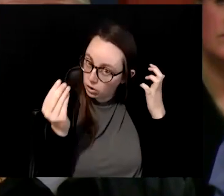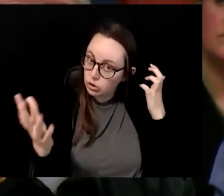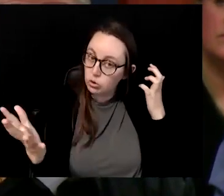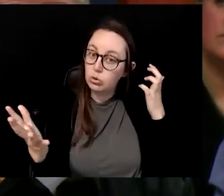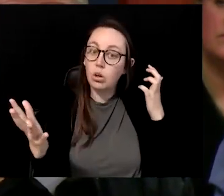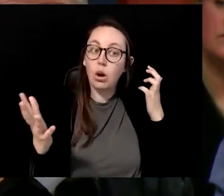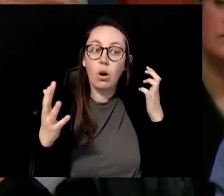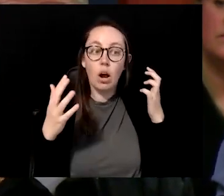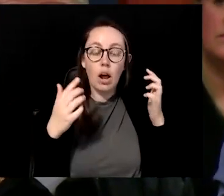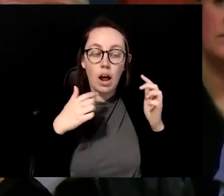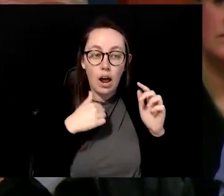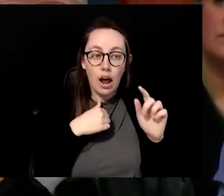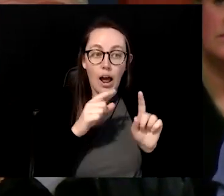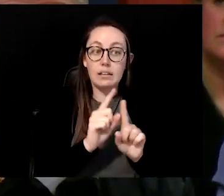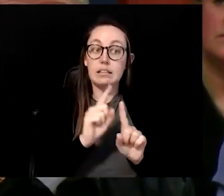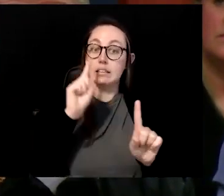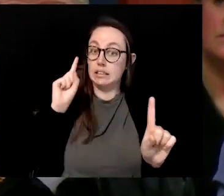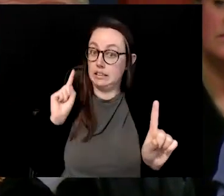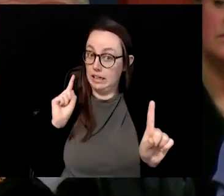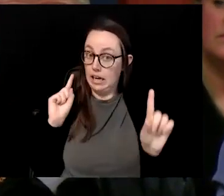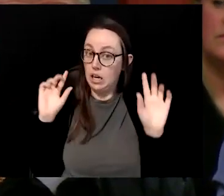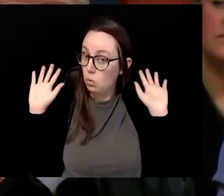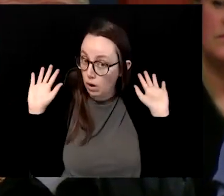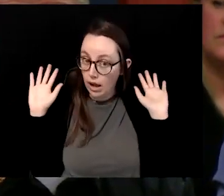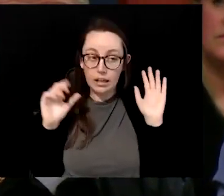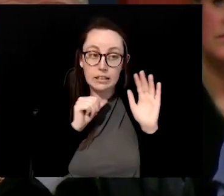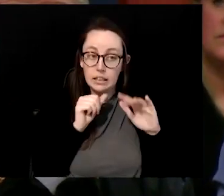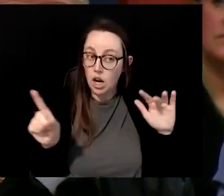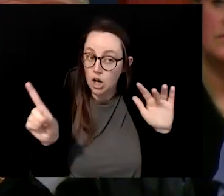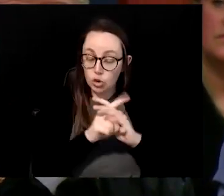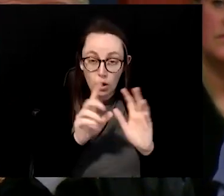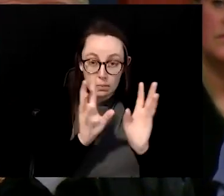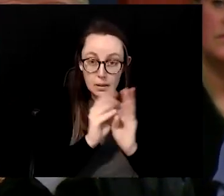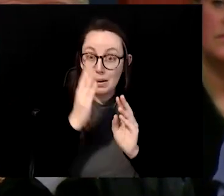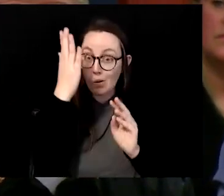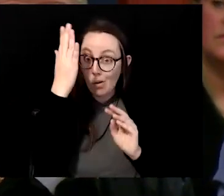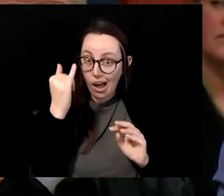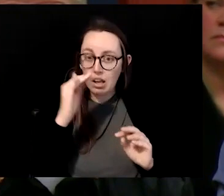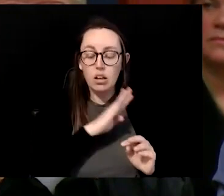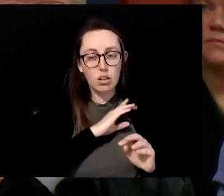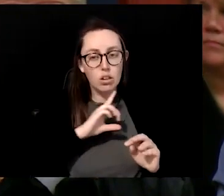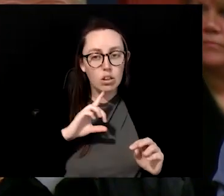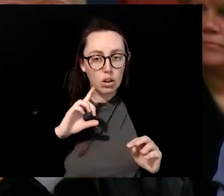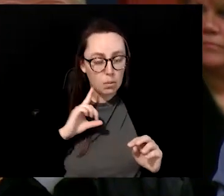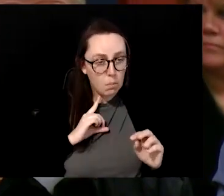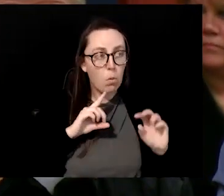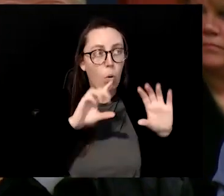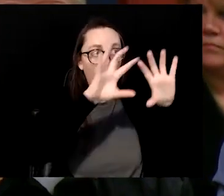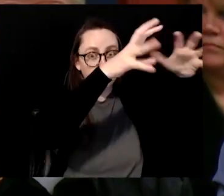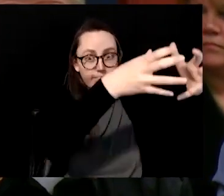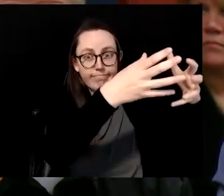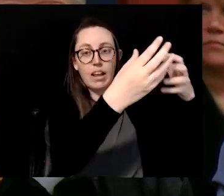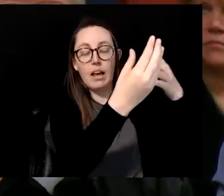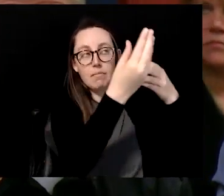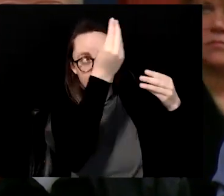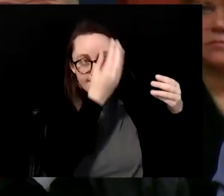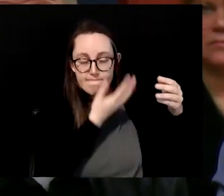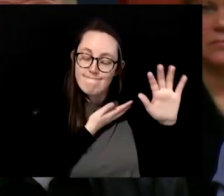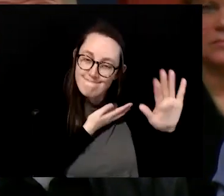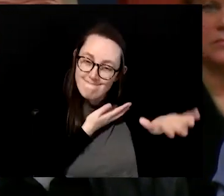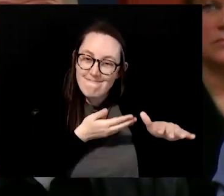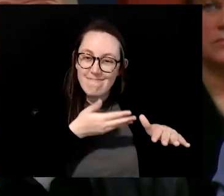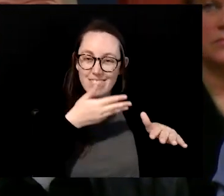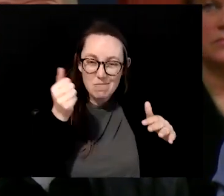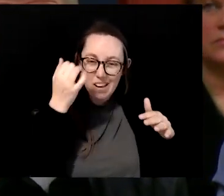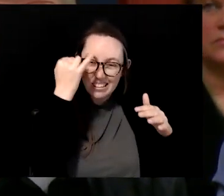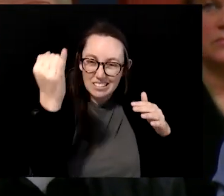board not for any Sinister reason at all but because I was confident that you